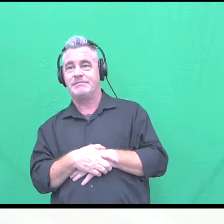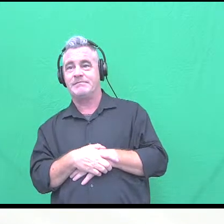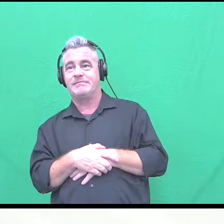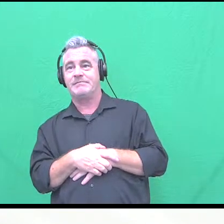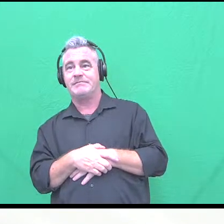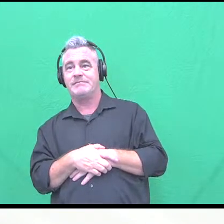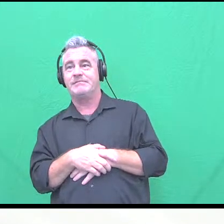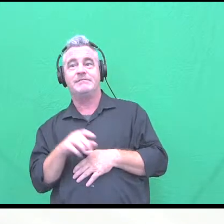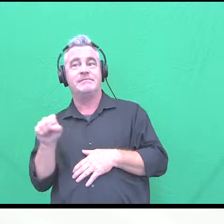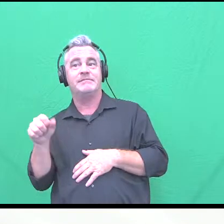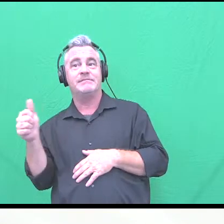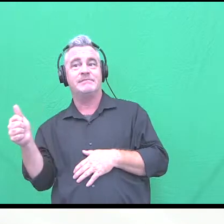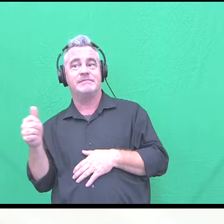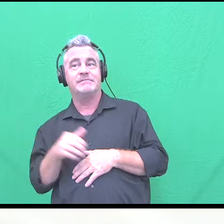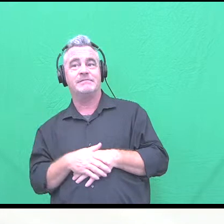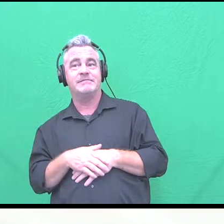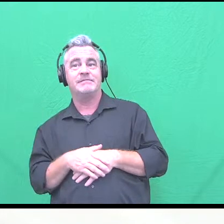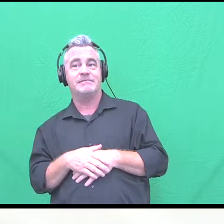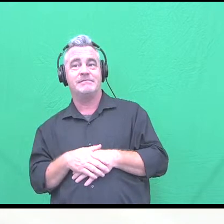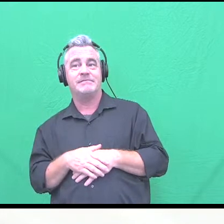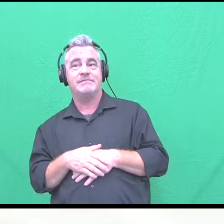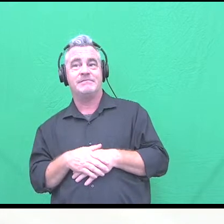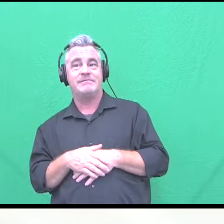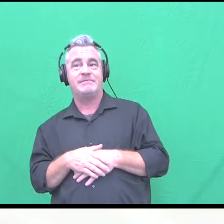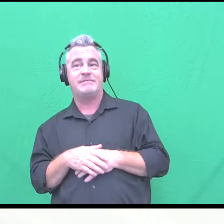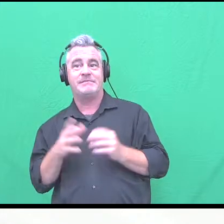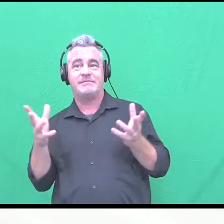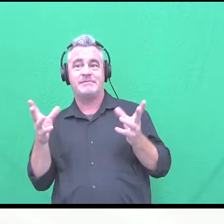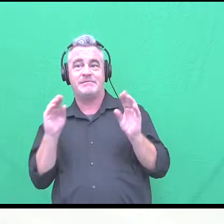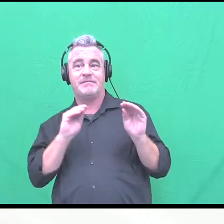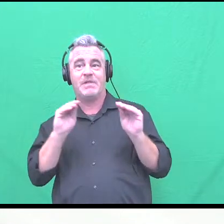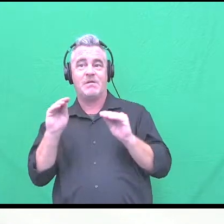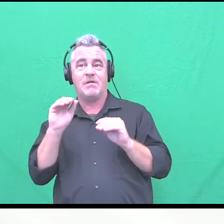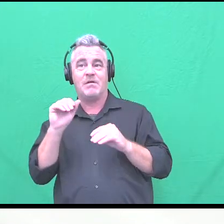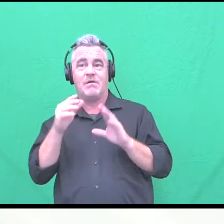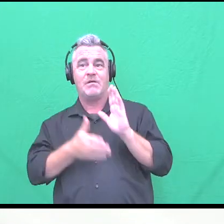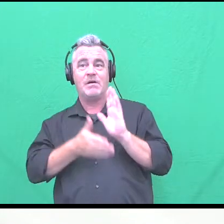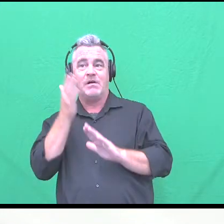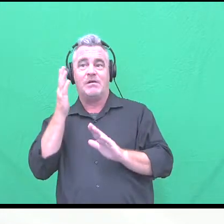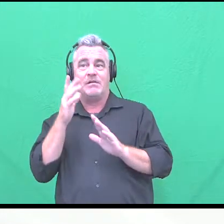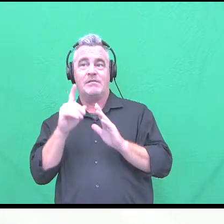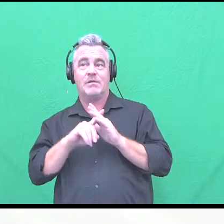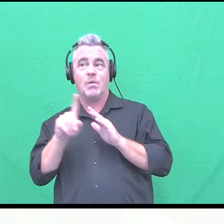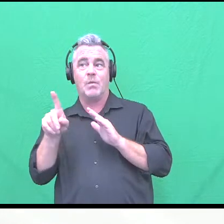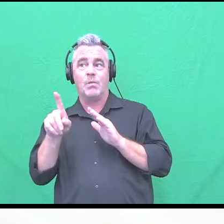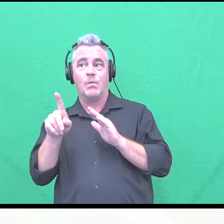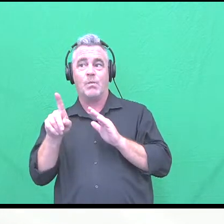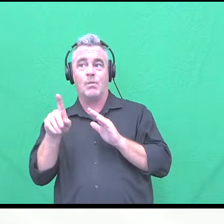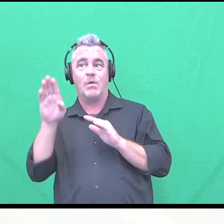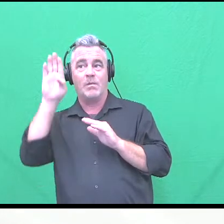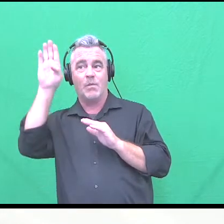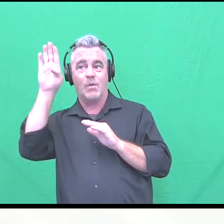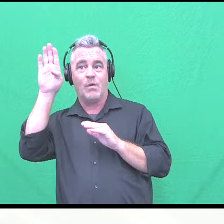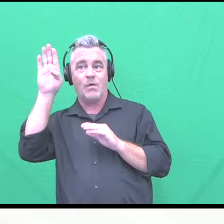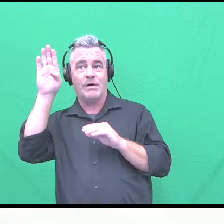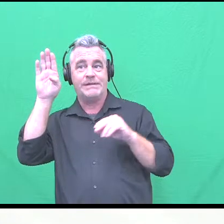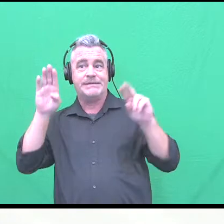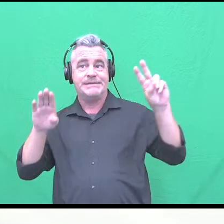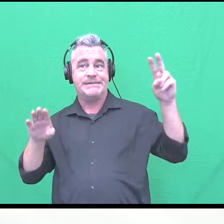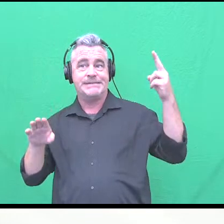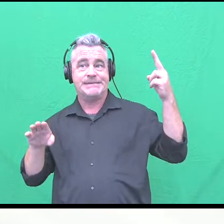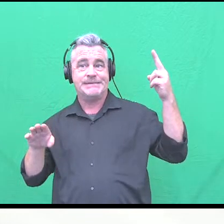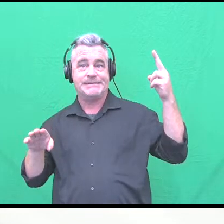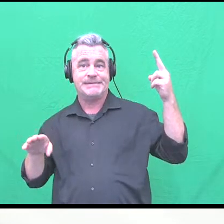Anything else? Okay, we'll move to adjournment. Can I get a motion to adjourn? I'll move. Thank you. In a second?